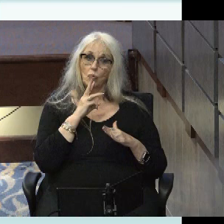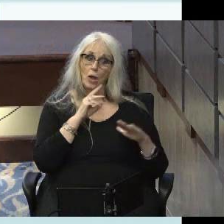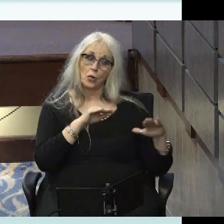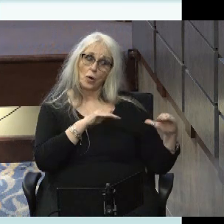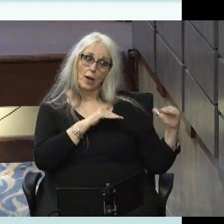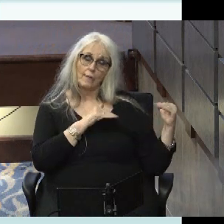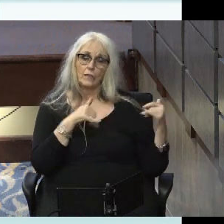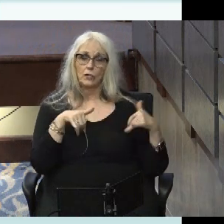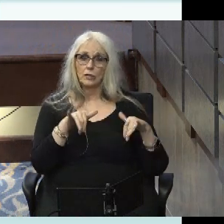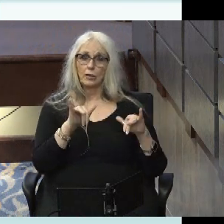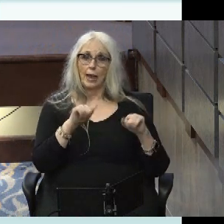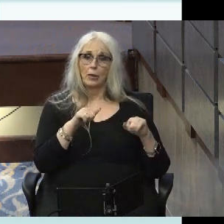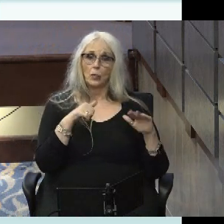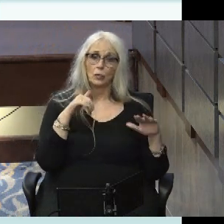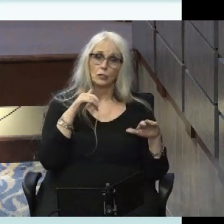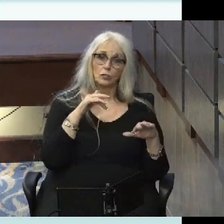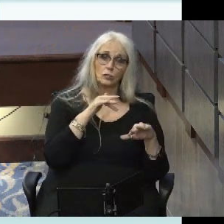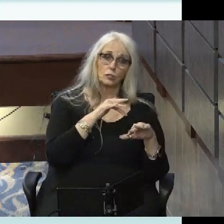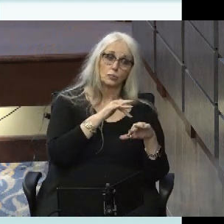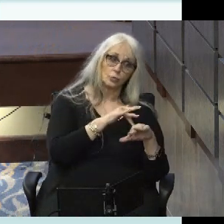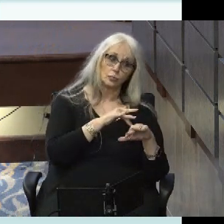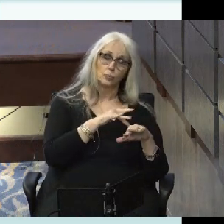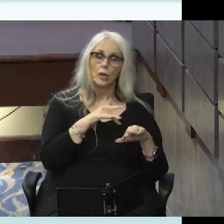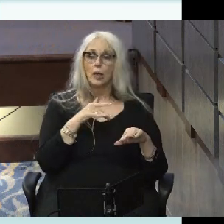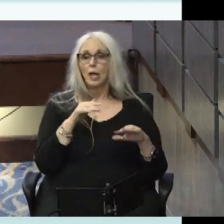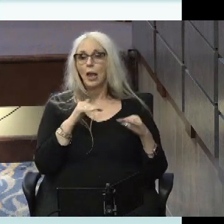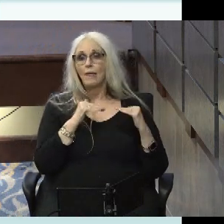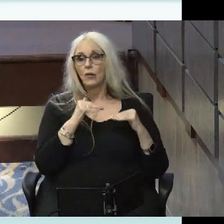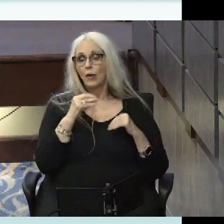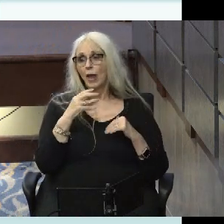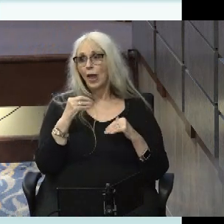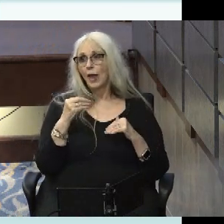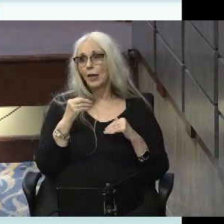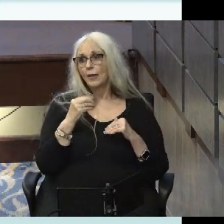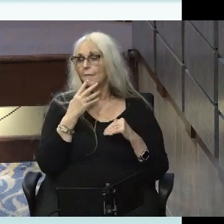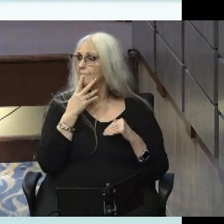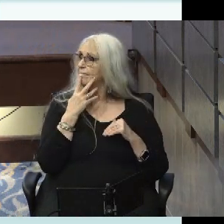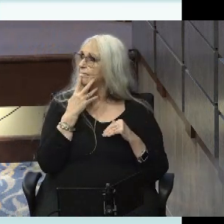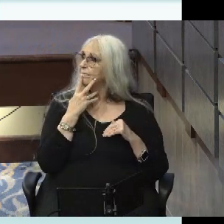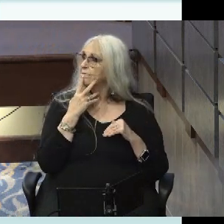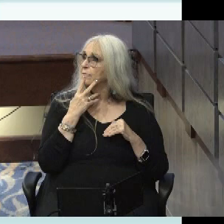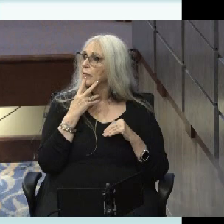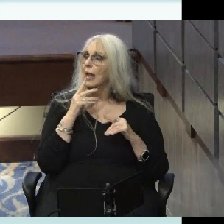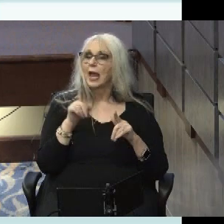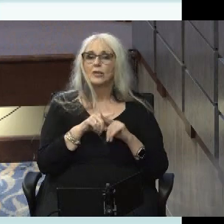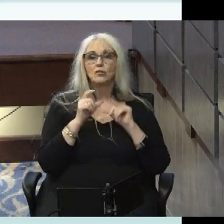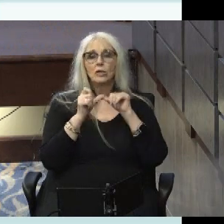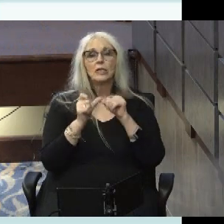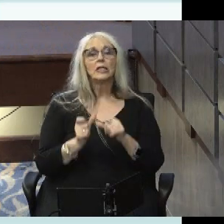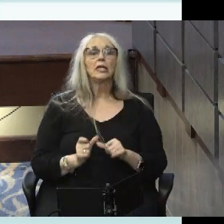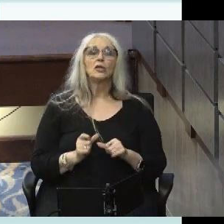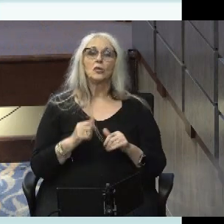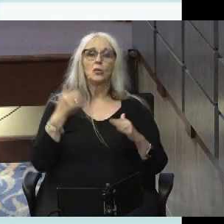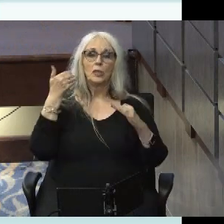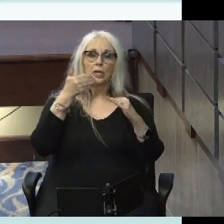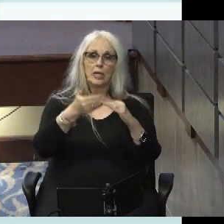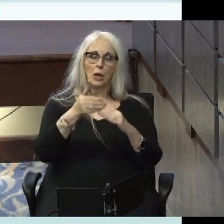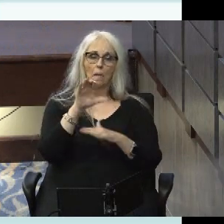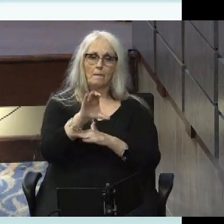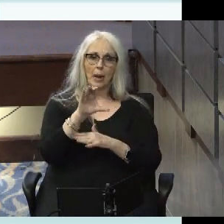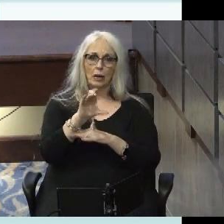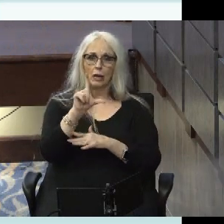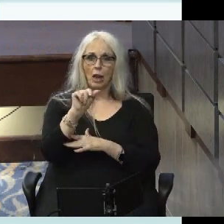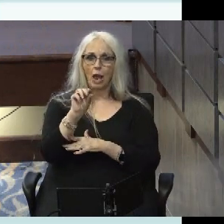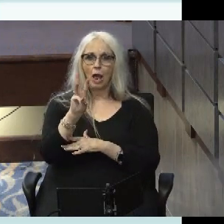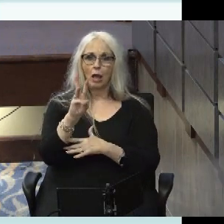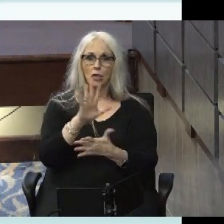to the water level there. As you move downstream towards Baylor Law, there